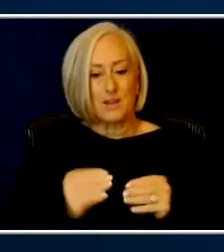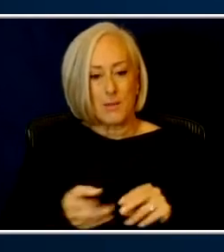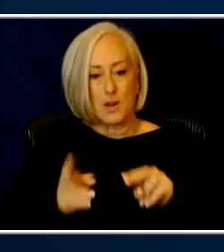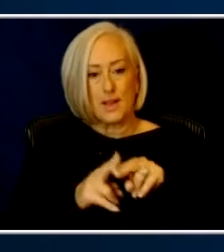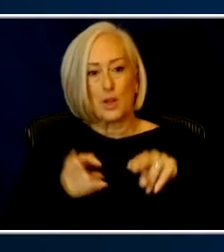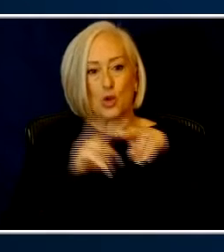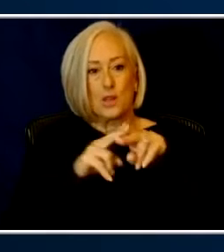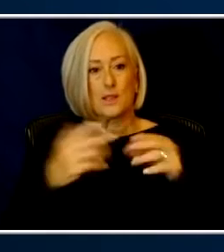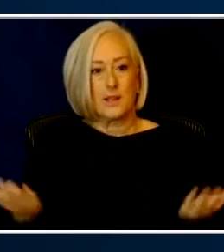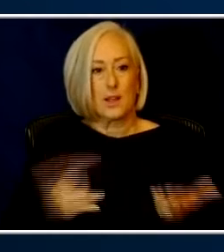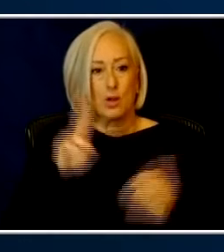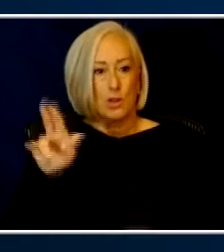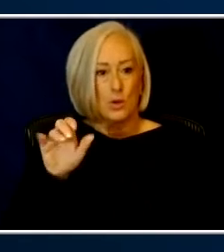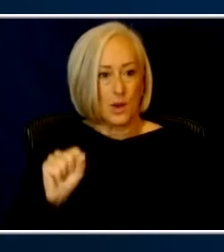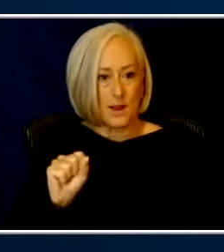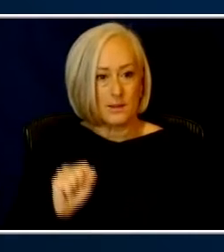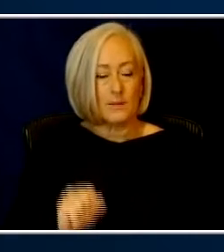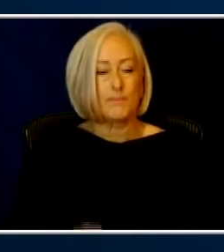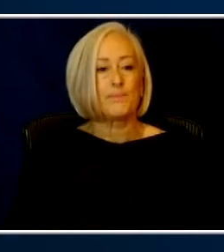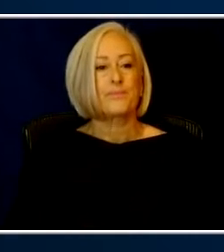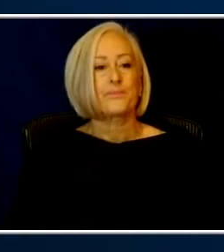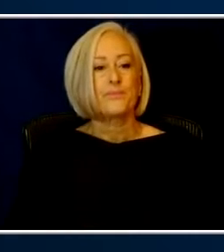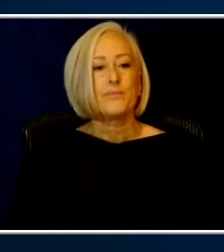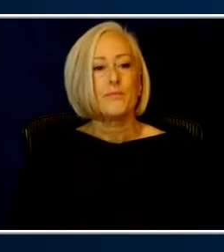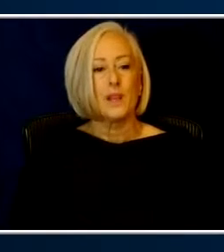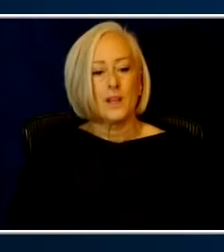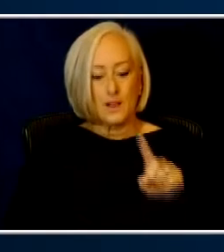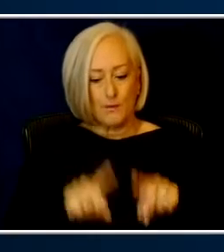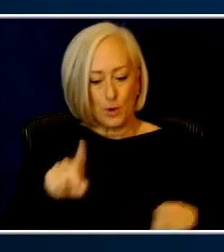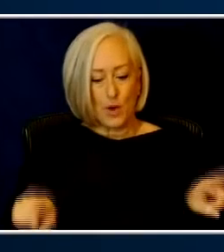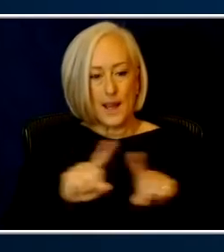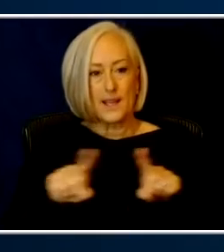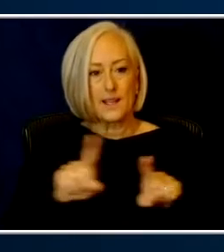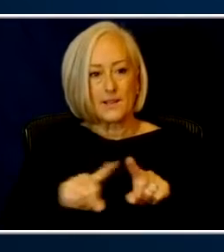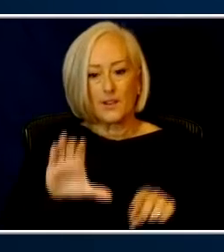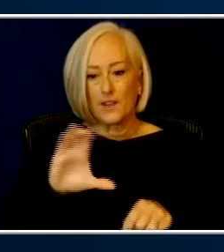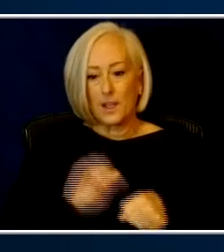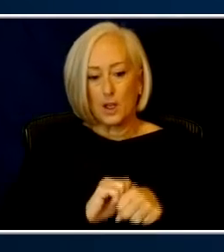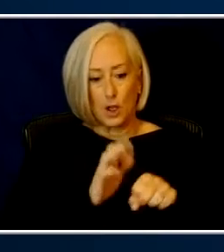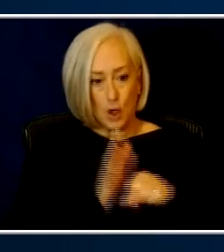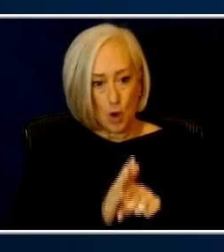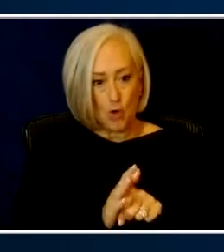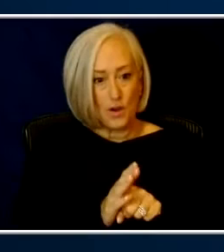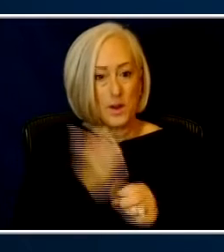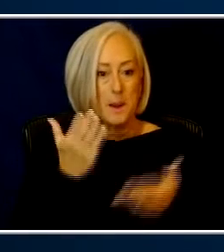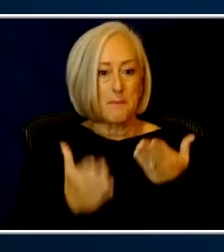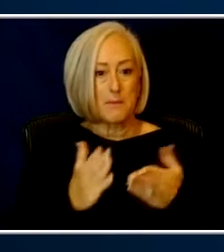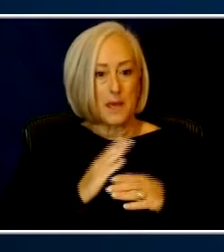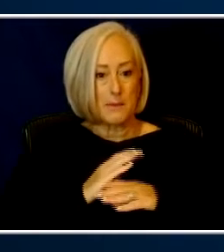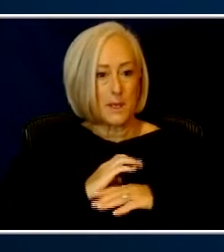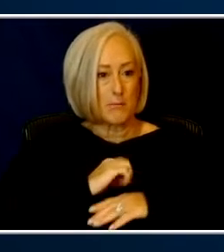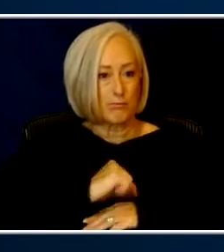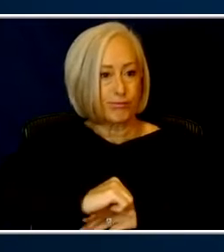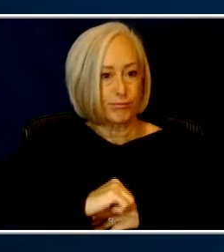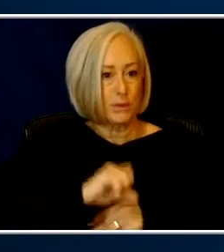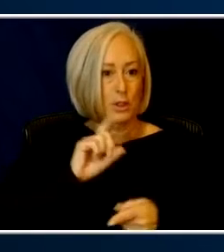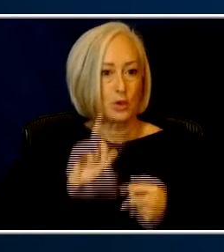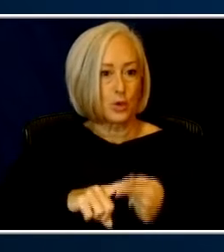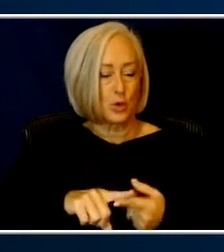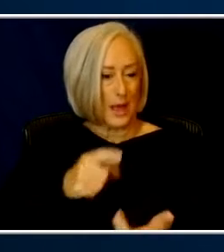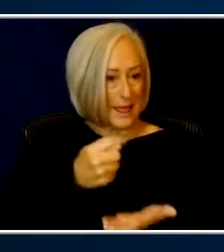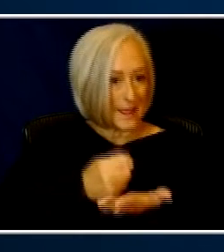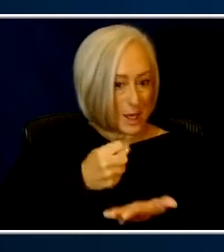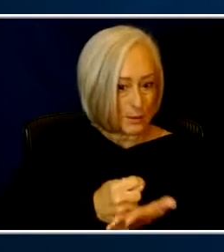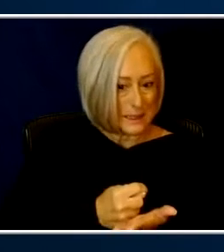prediction about different variants of COVID perhaps being more resistant to therapy. That concerns me, and low staffing